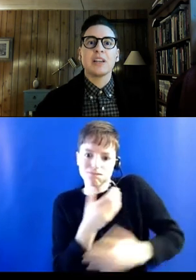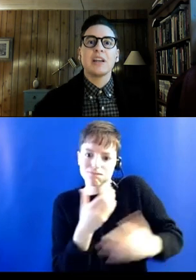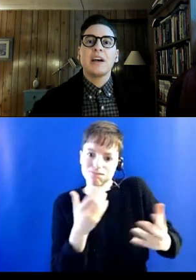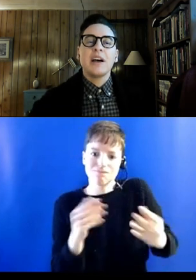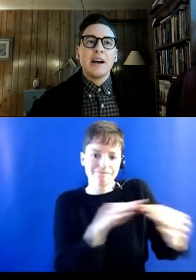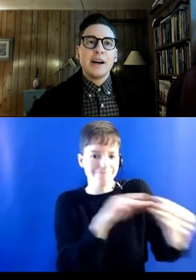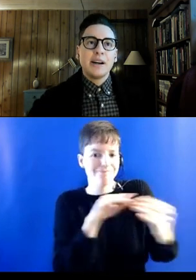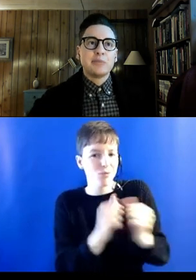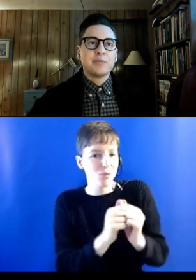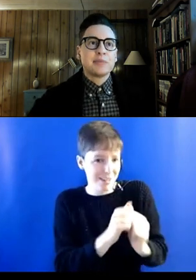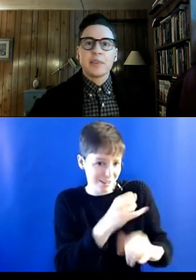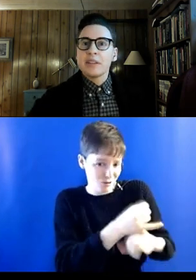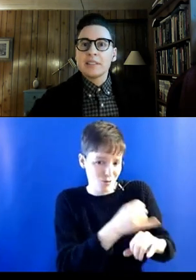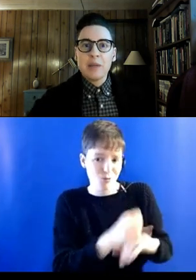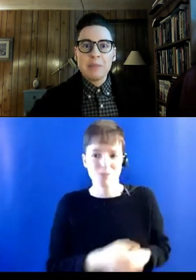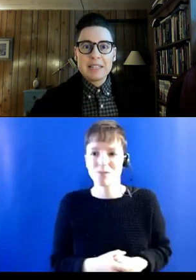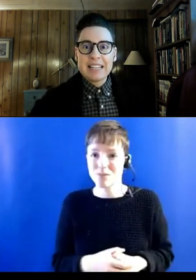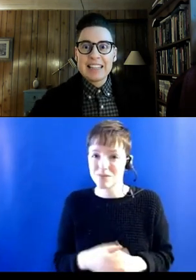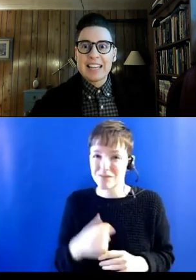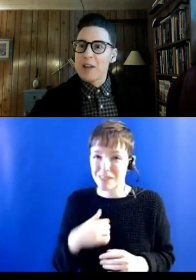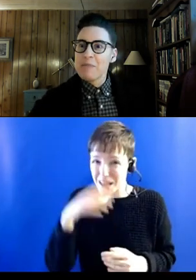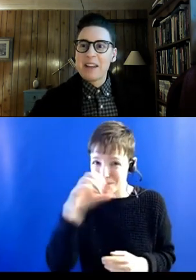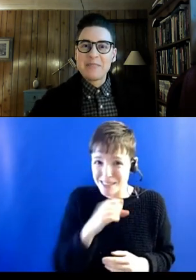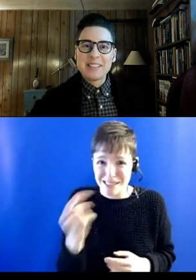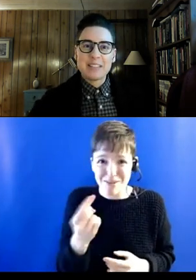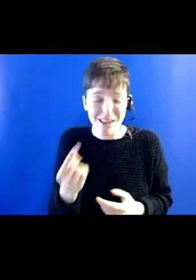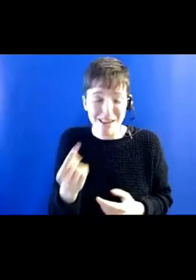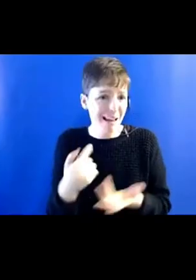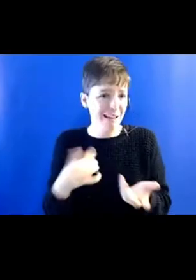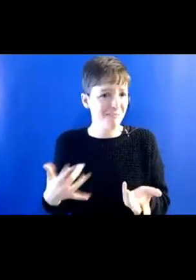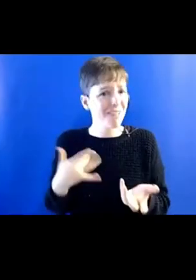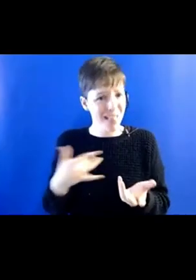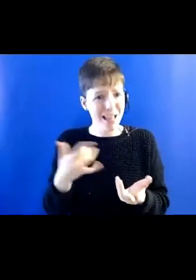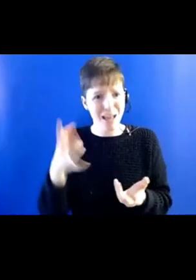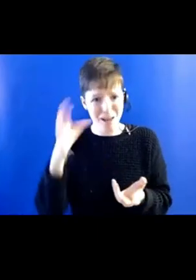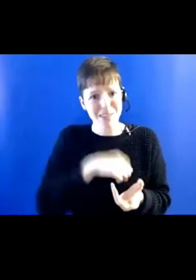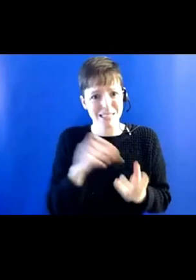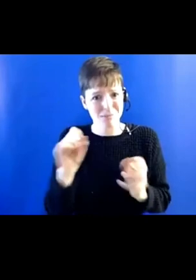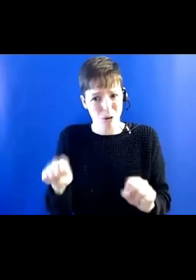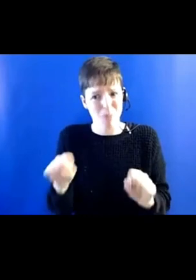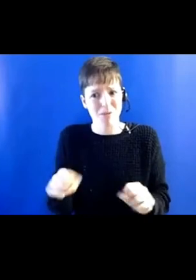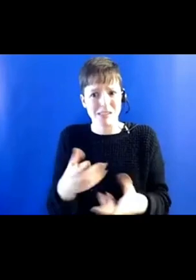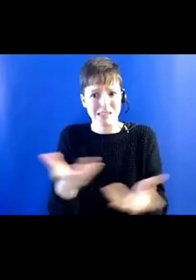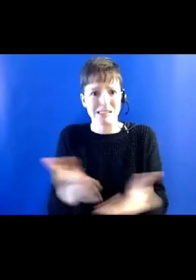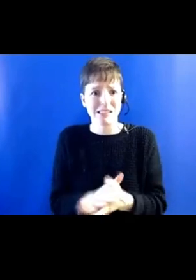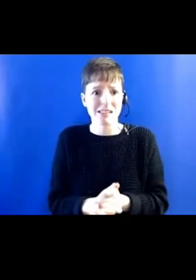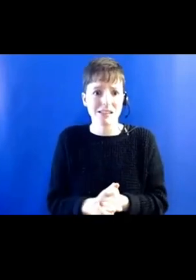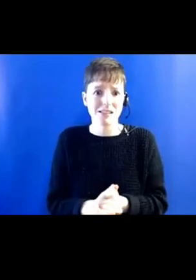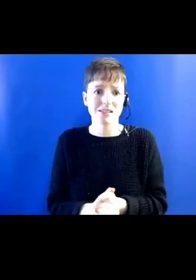institution. Did I miss anything? I probably missed something.